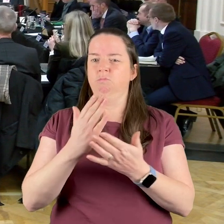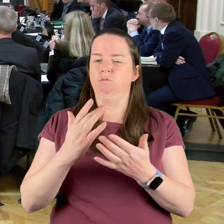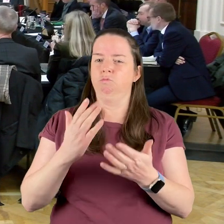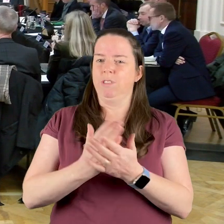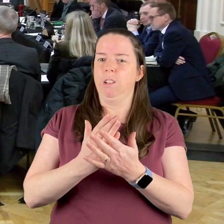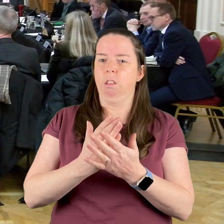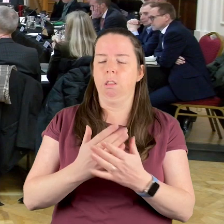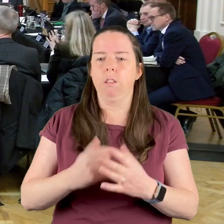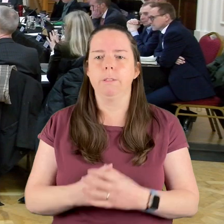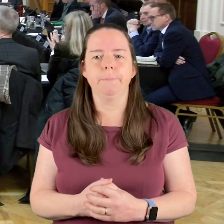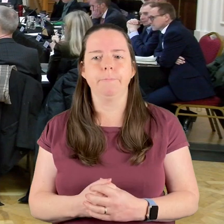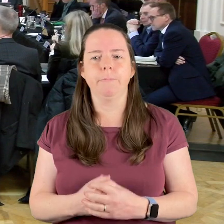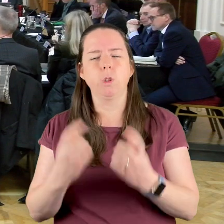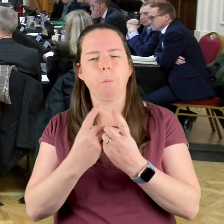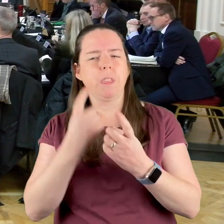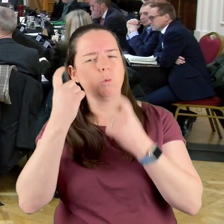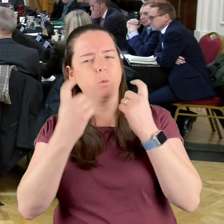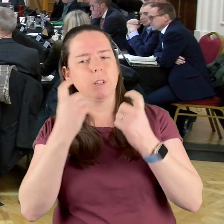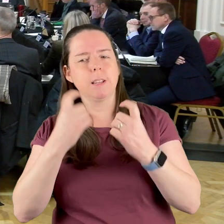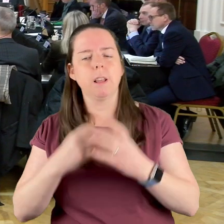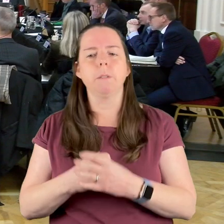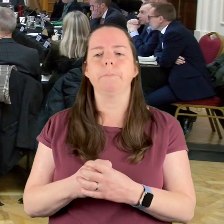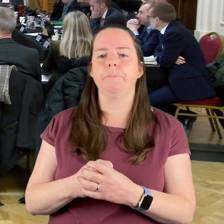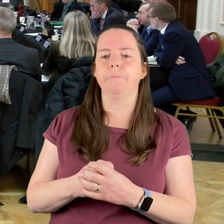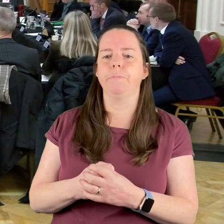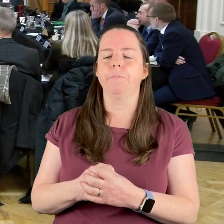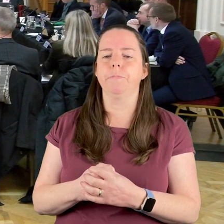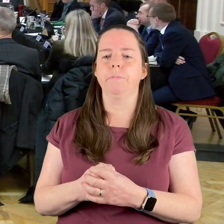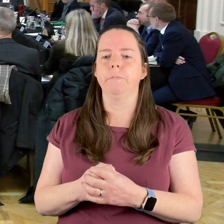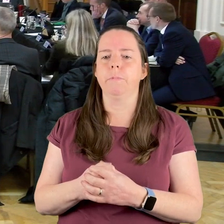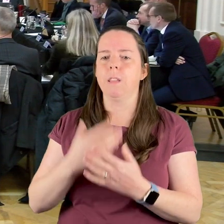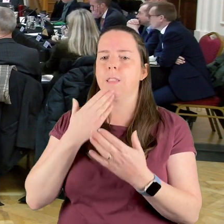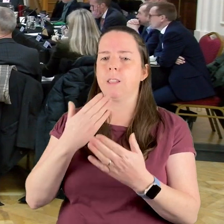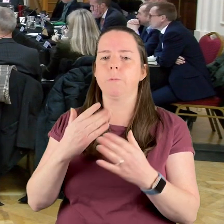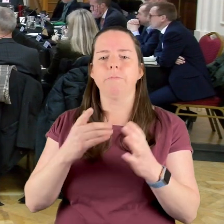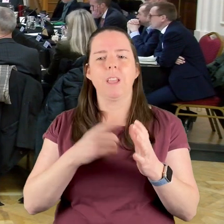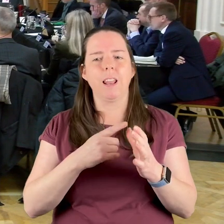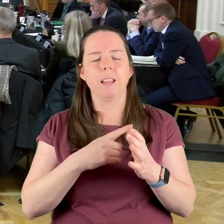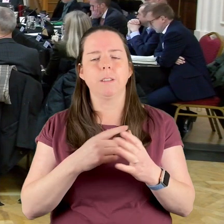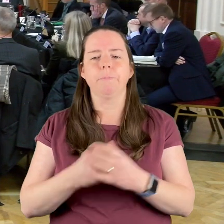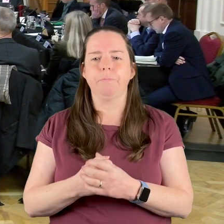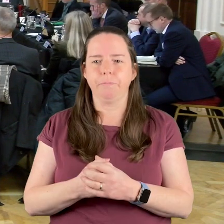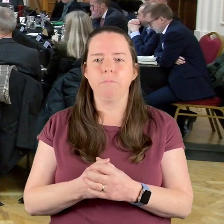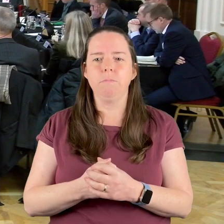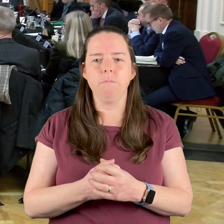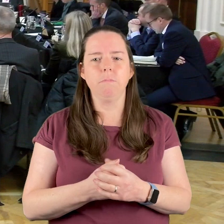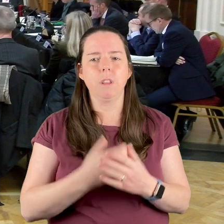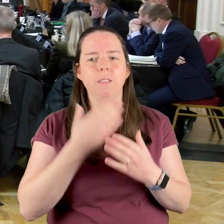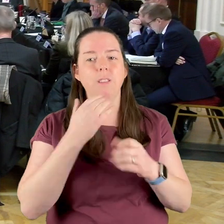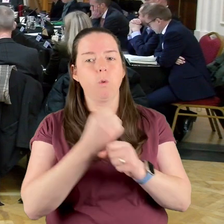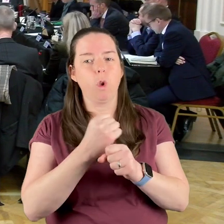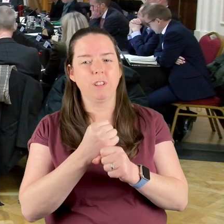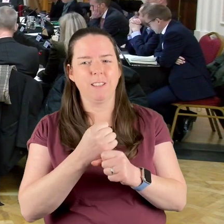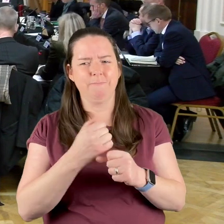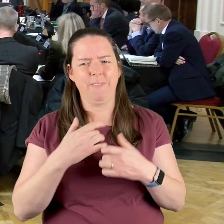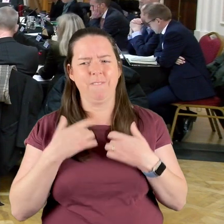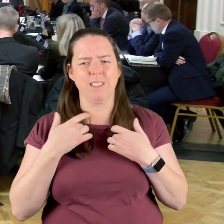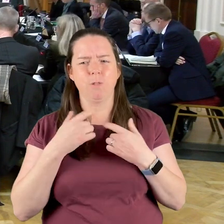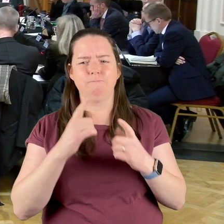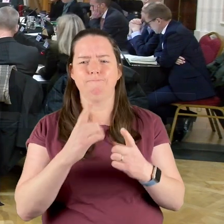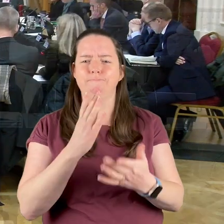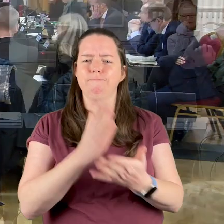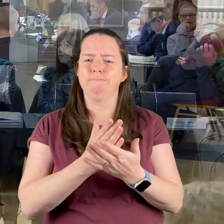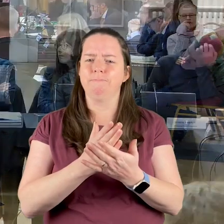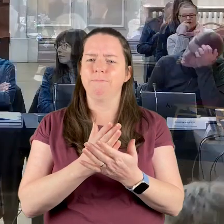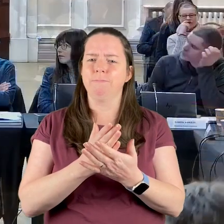some real examples to bring it to life. So something to consider. Thank you, Dagmar. Annette. Thank